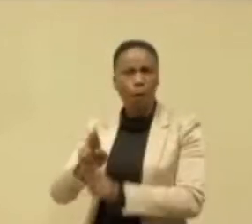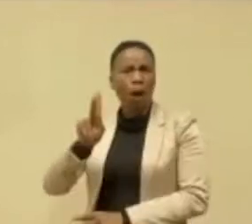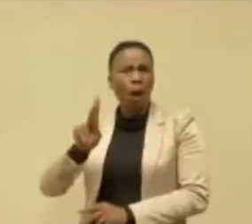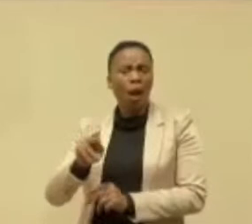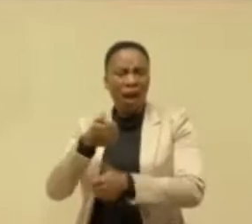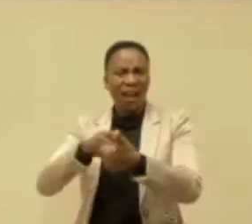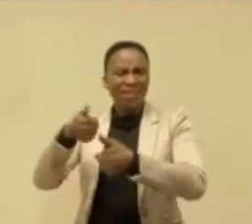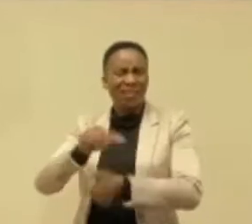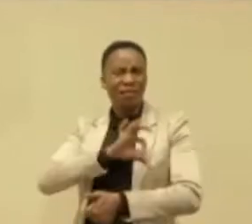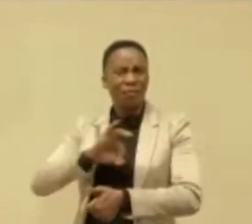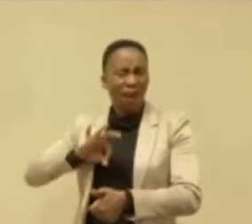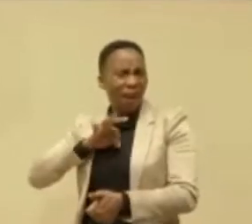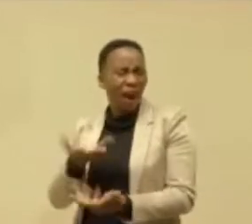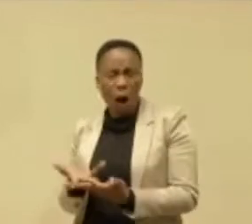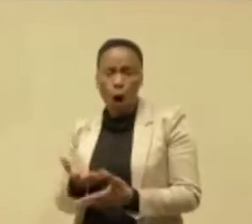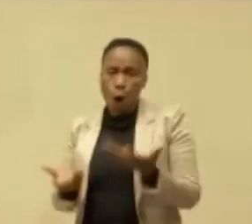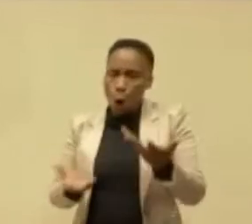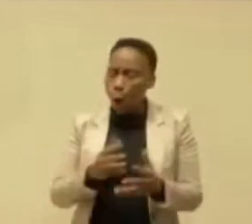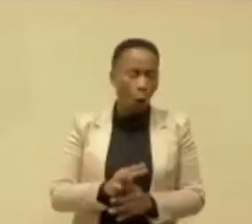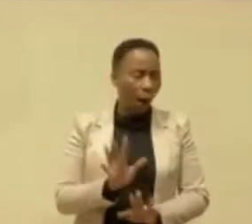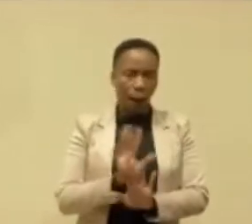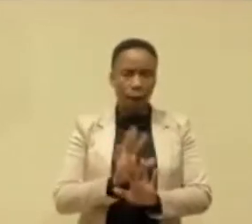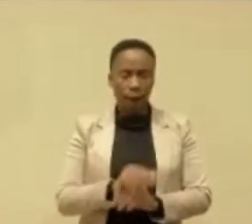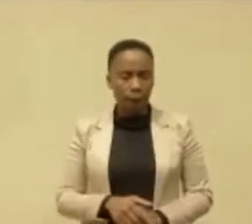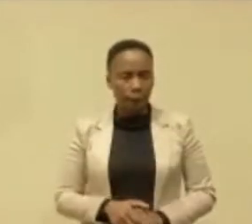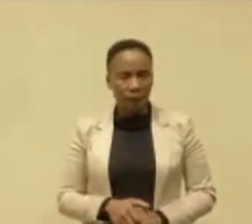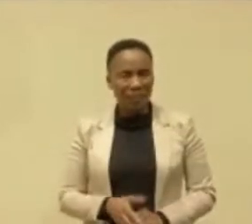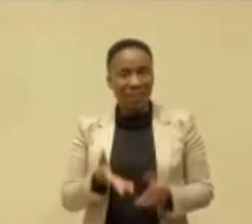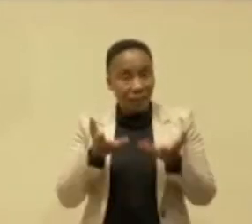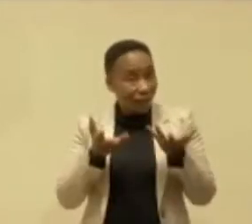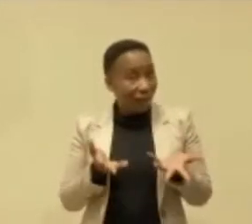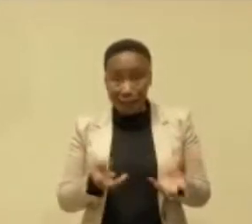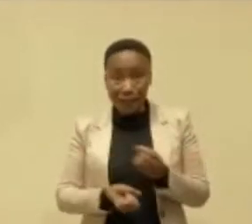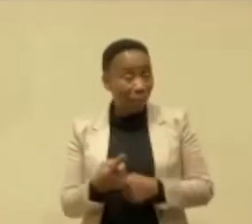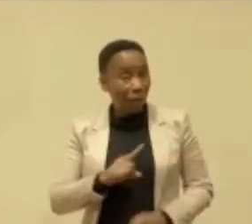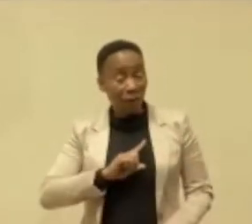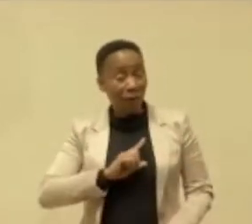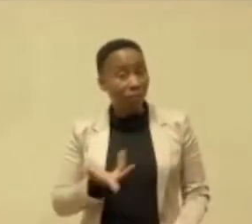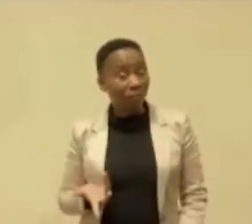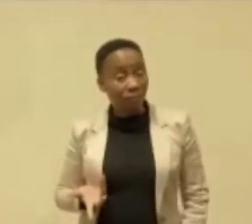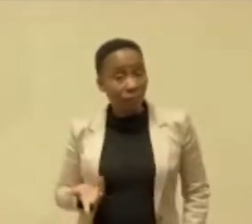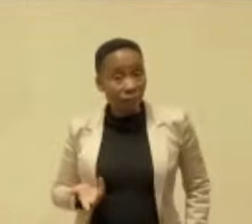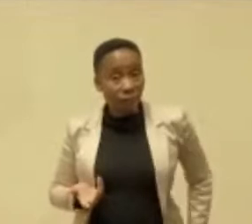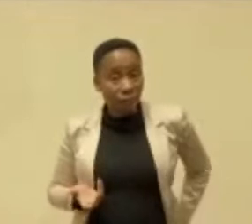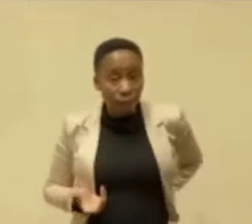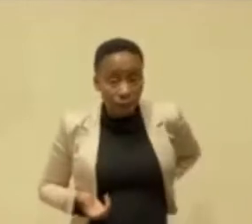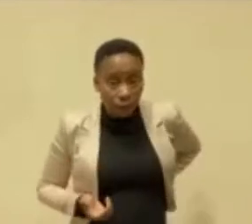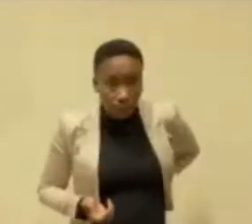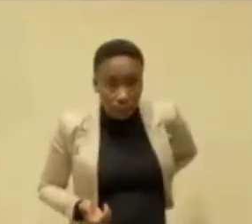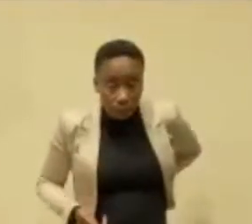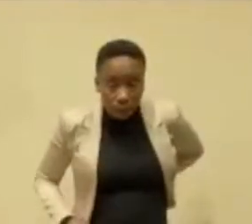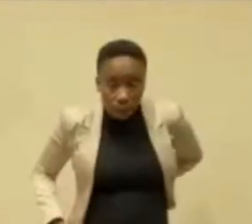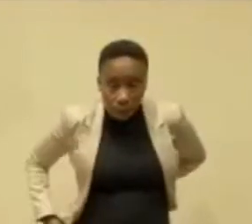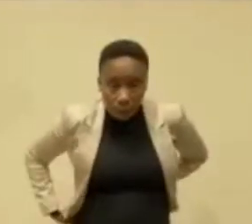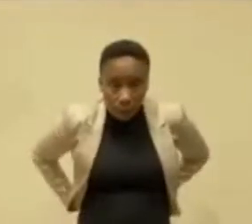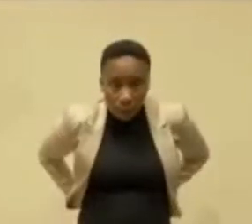executive mayor no why is it that that is happening so he